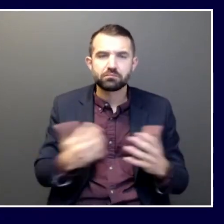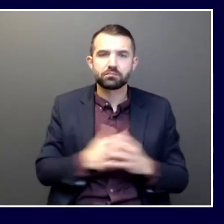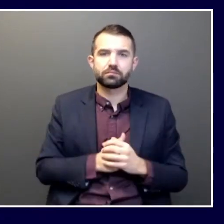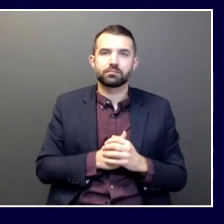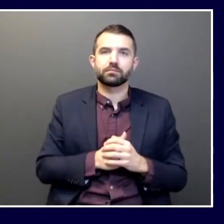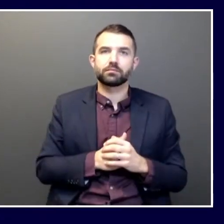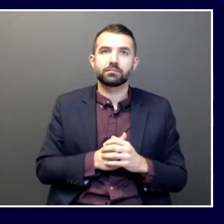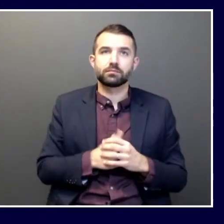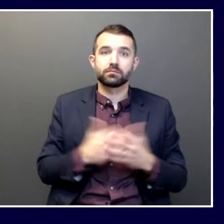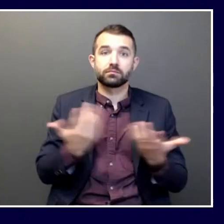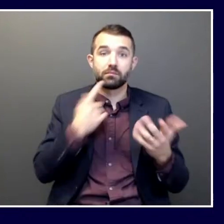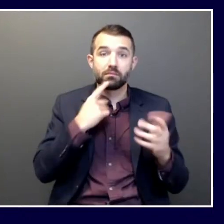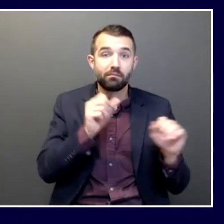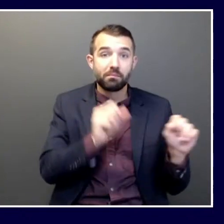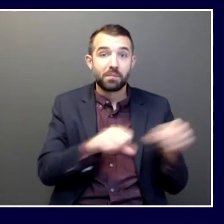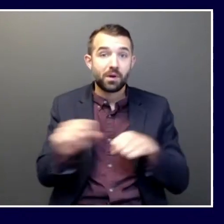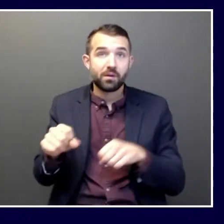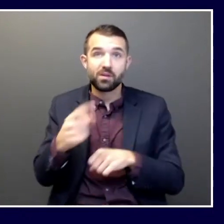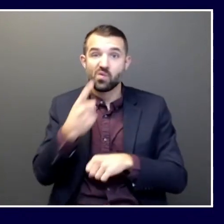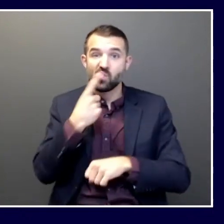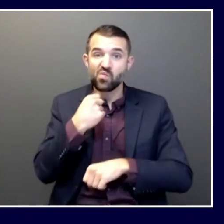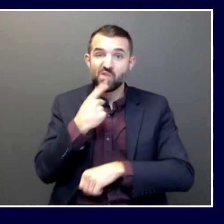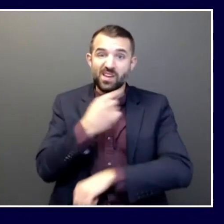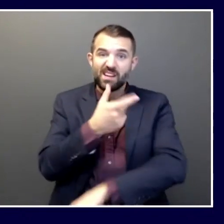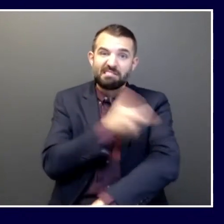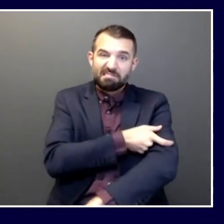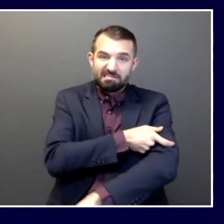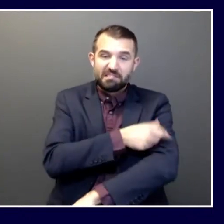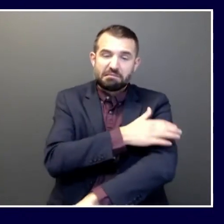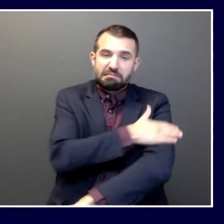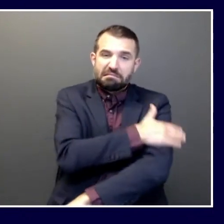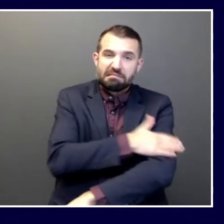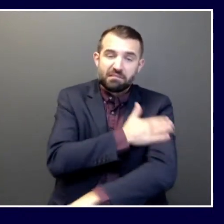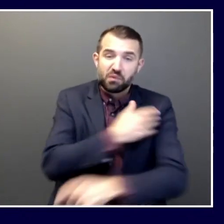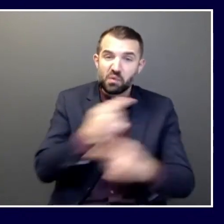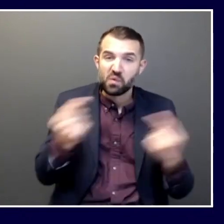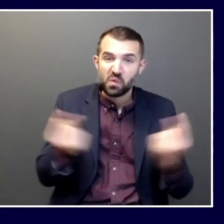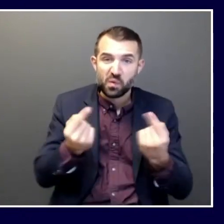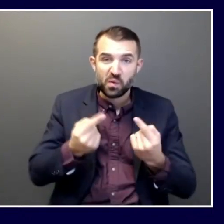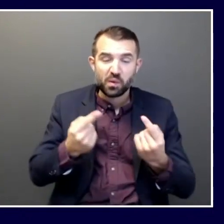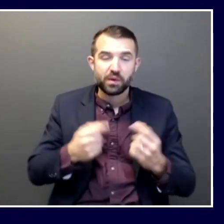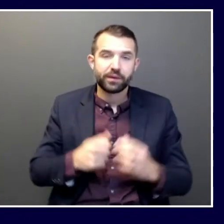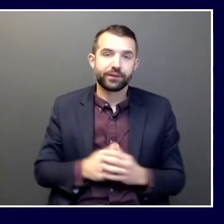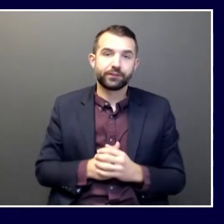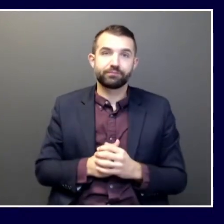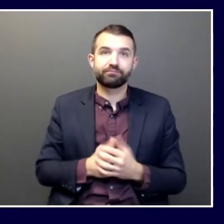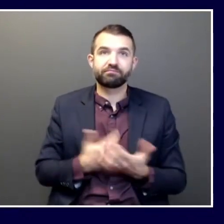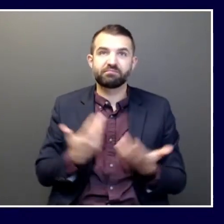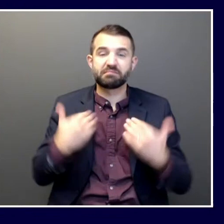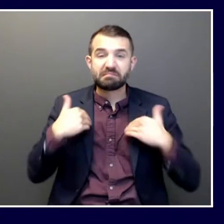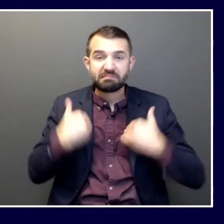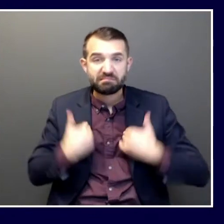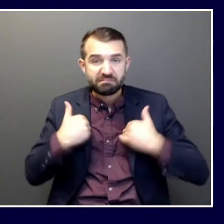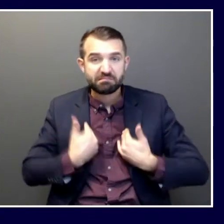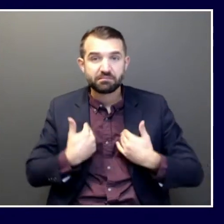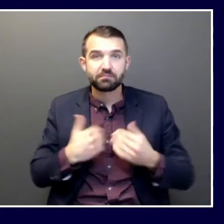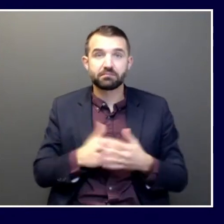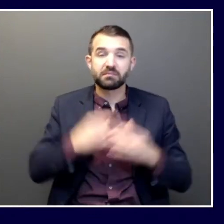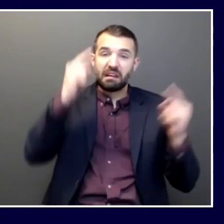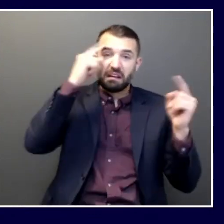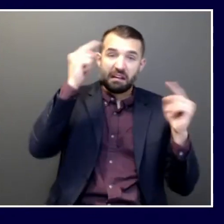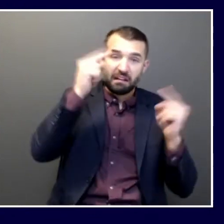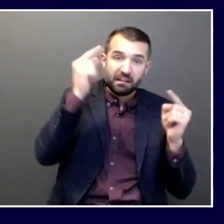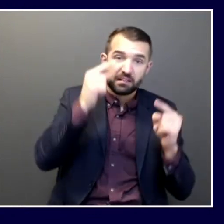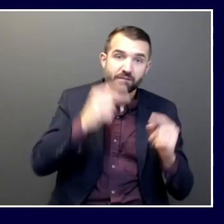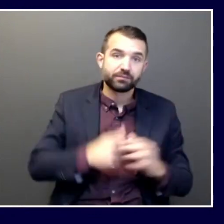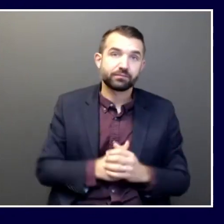things like redness or soreness at the injection site, as well as feeling tired and maybe having a headache. As with adults,